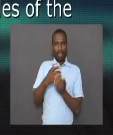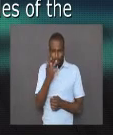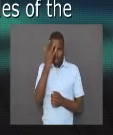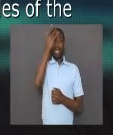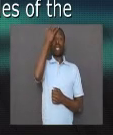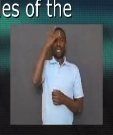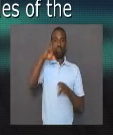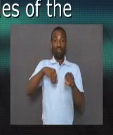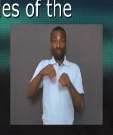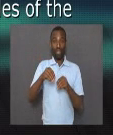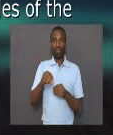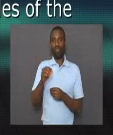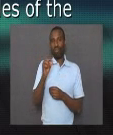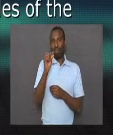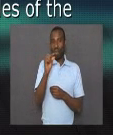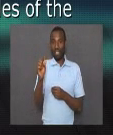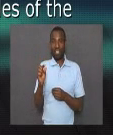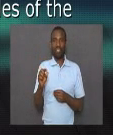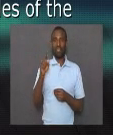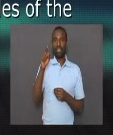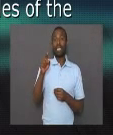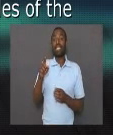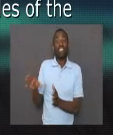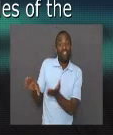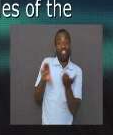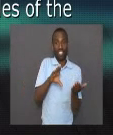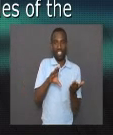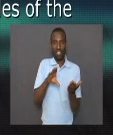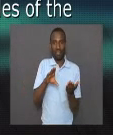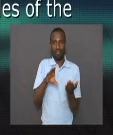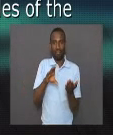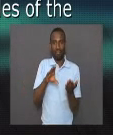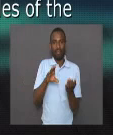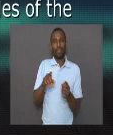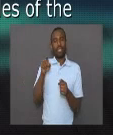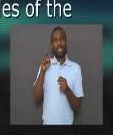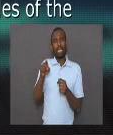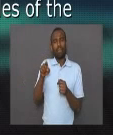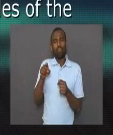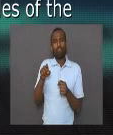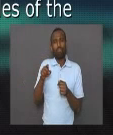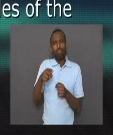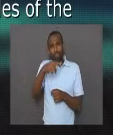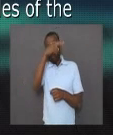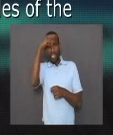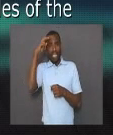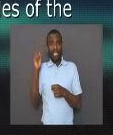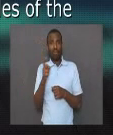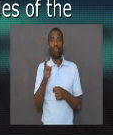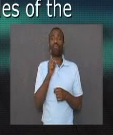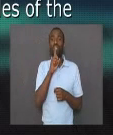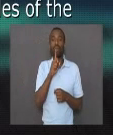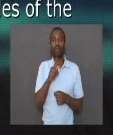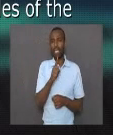of particles in fluids caused by the impacts of